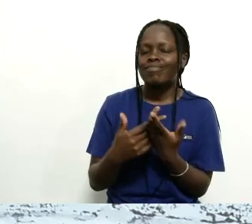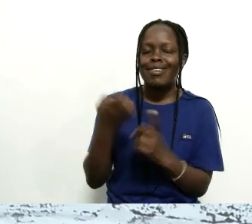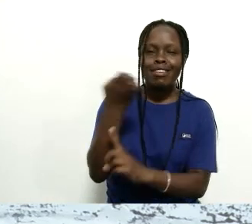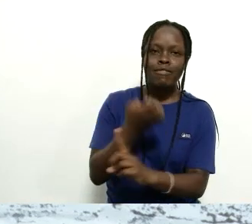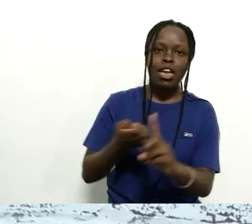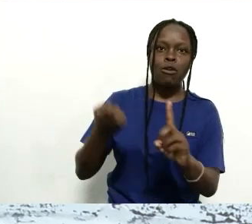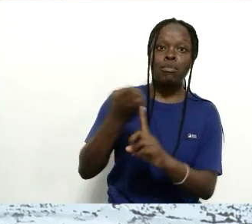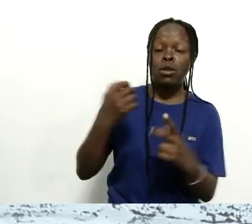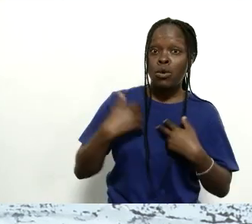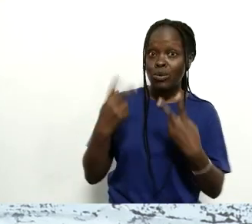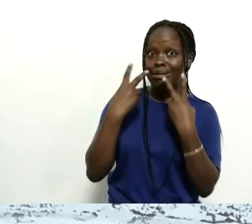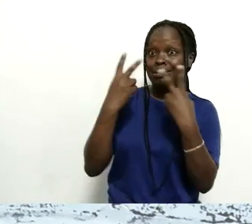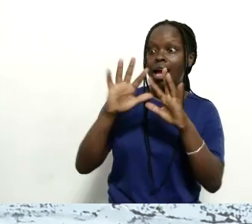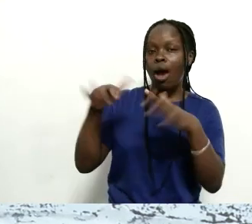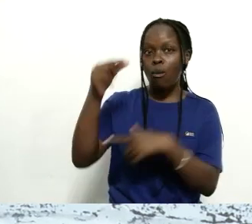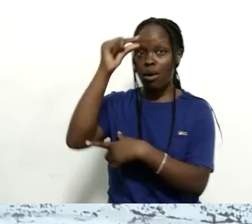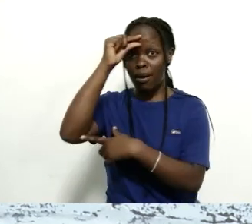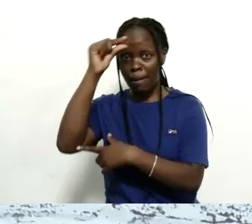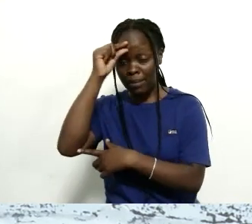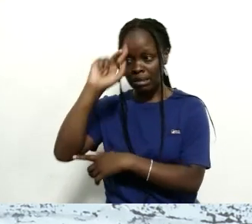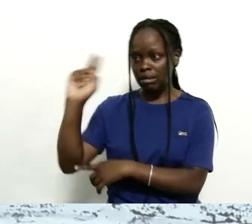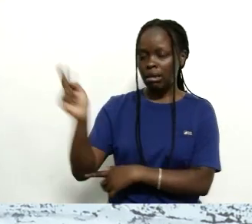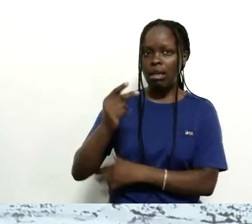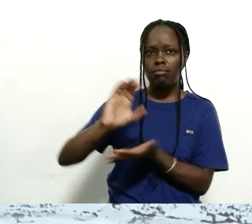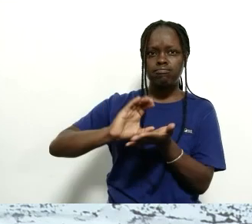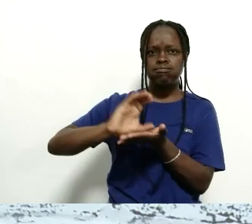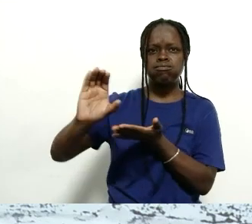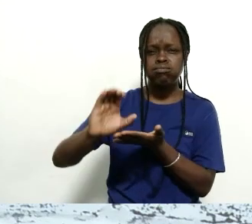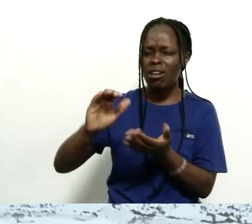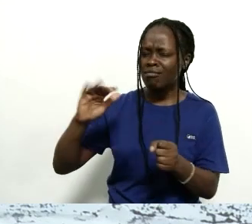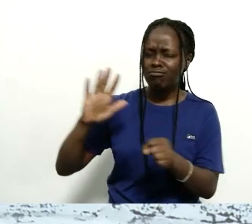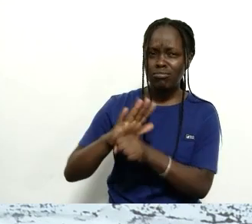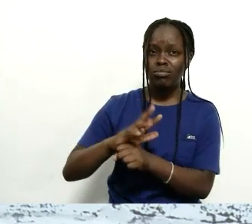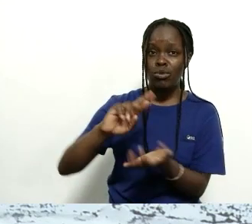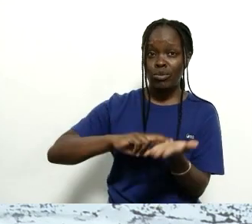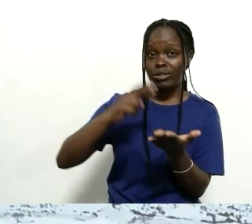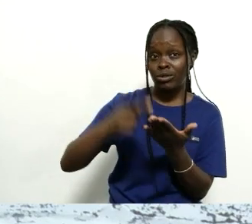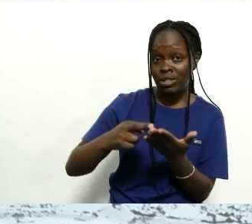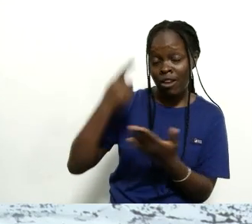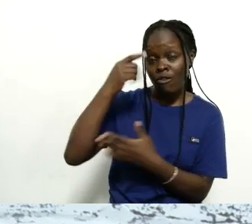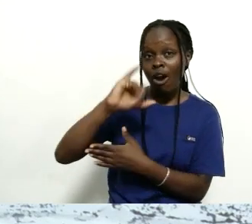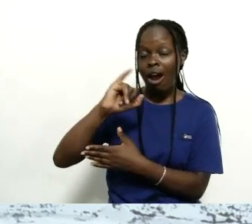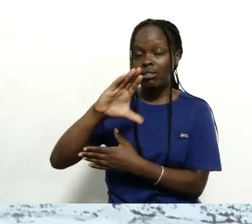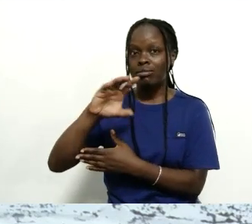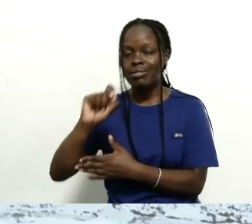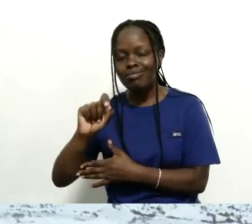country. We've seen the government of Kenya really allocating a lot of resources in ICT for learning.